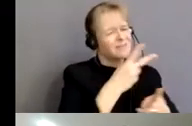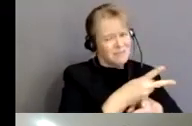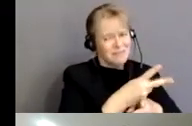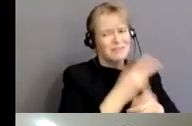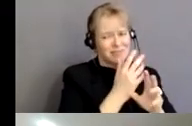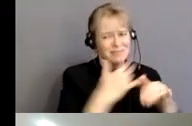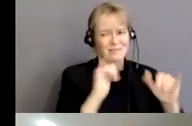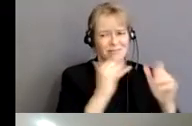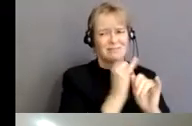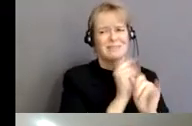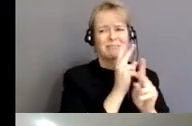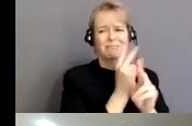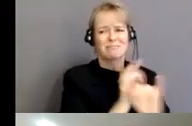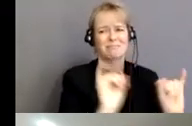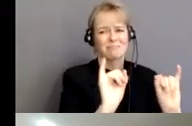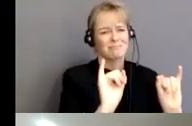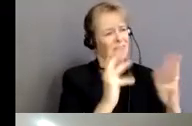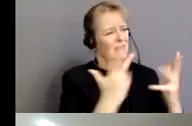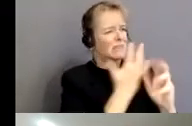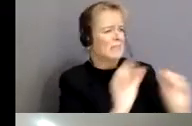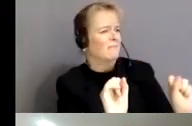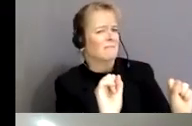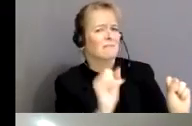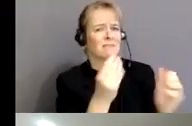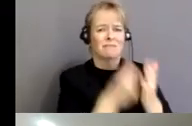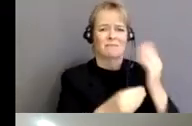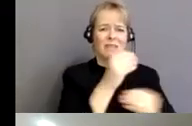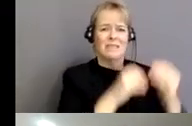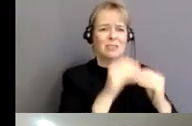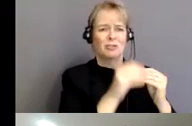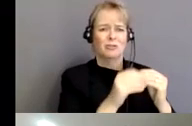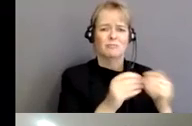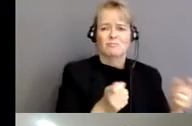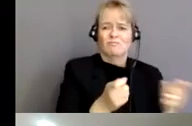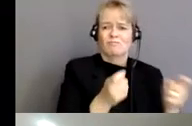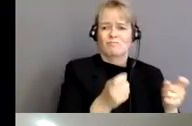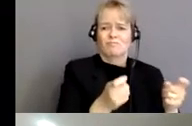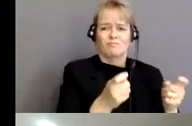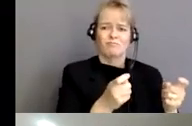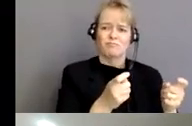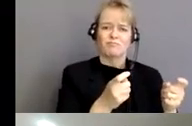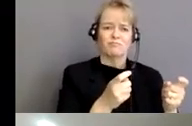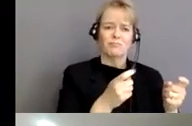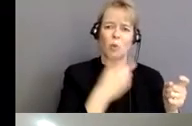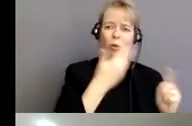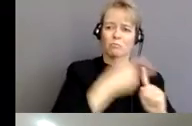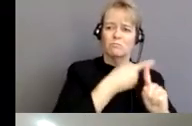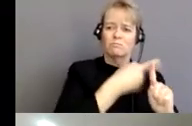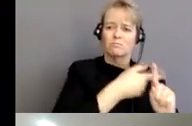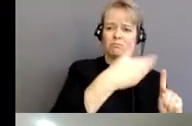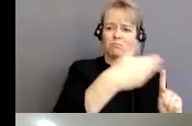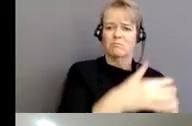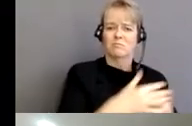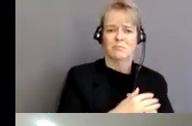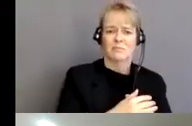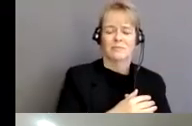live, a safe and have the financial means to live within the means that they have. So we